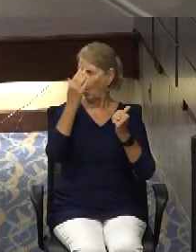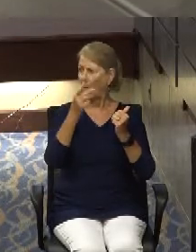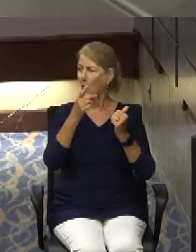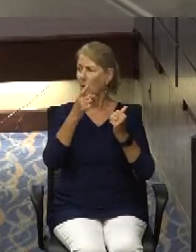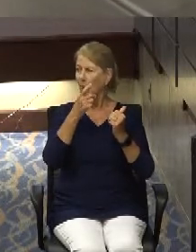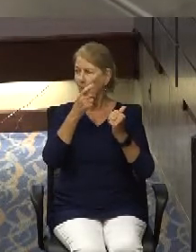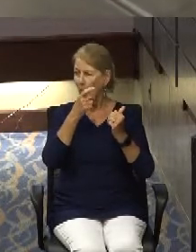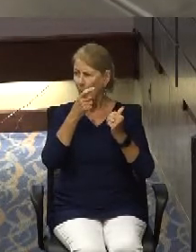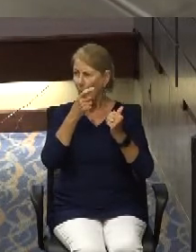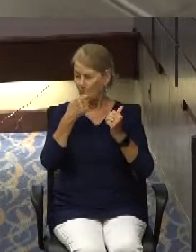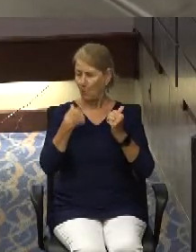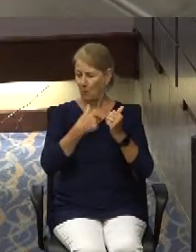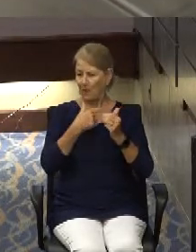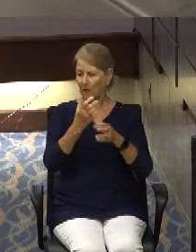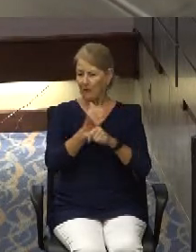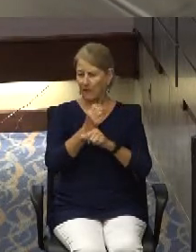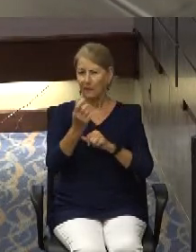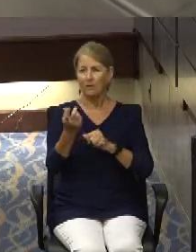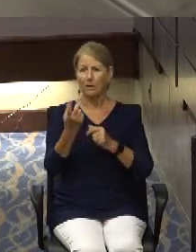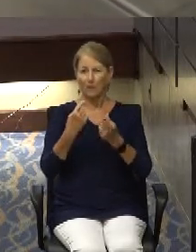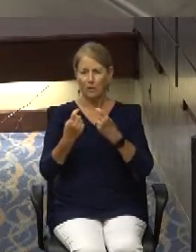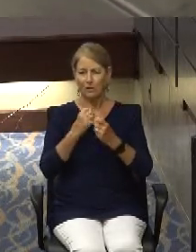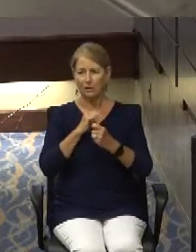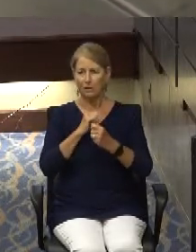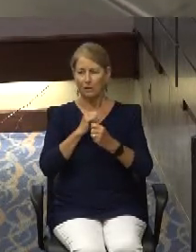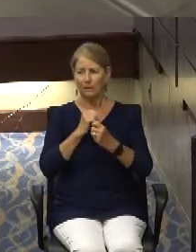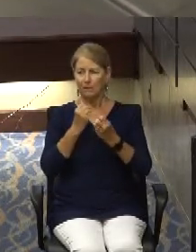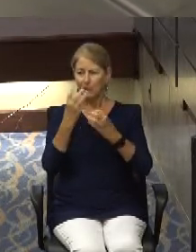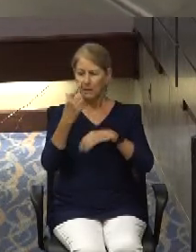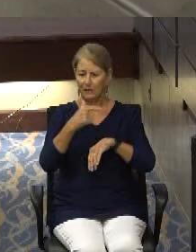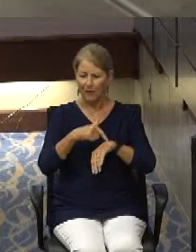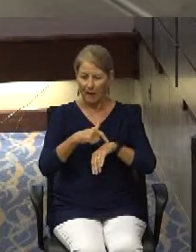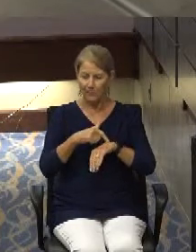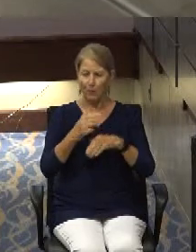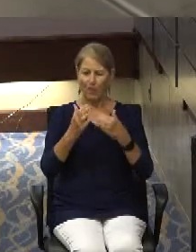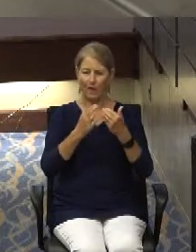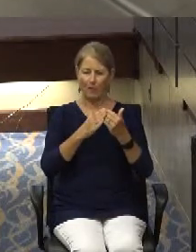questions all the time when we're at neighborhood meetings or just even